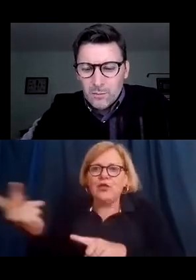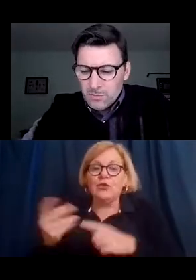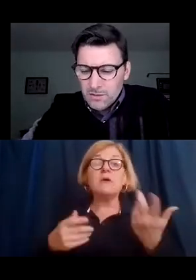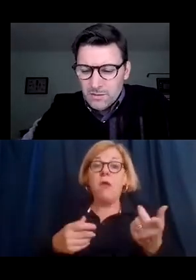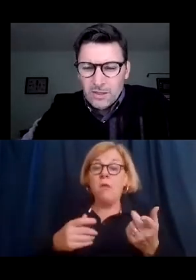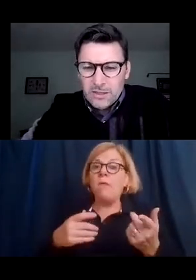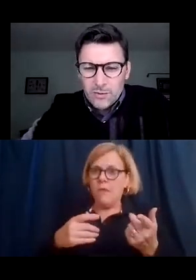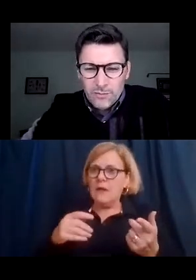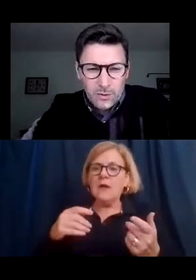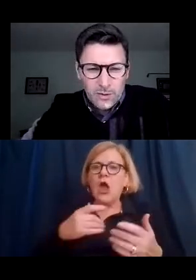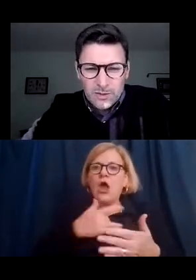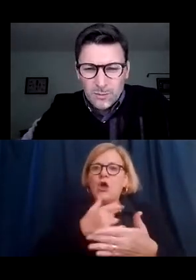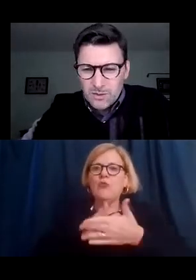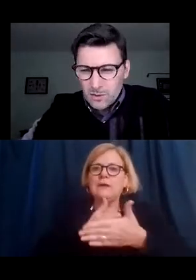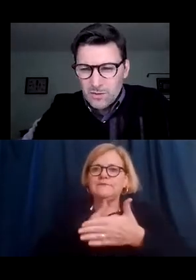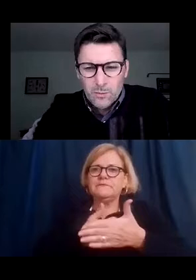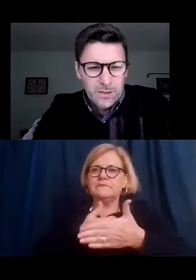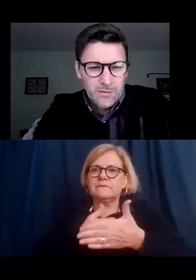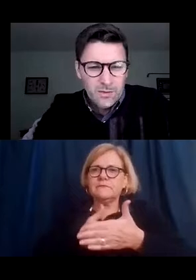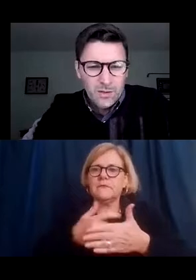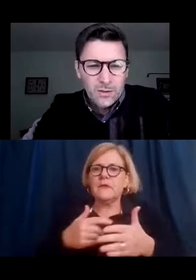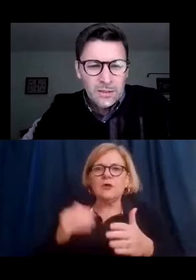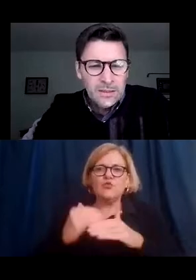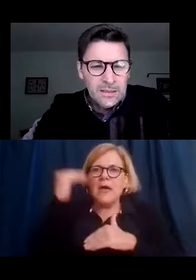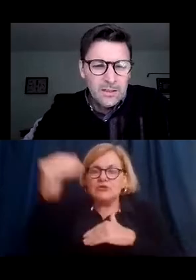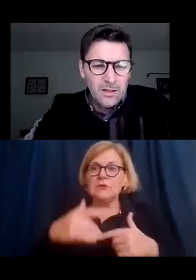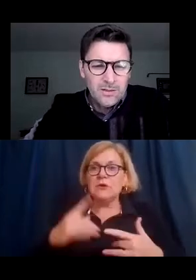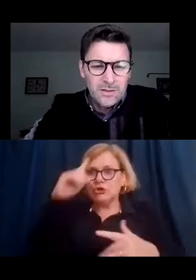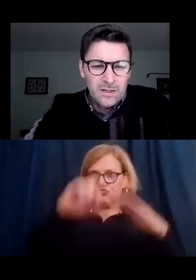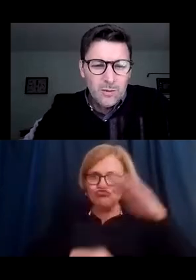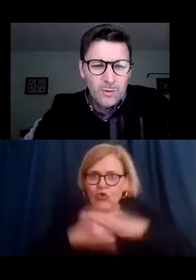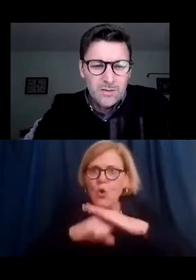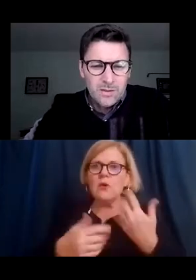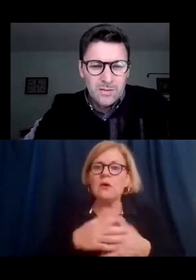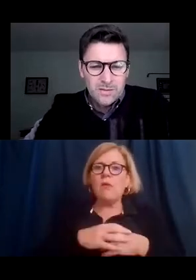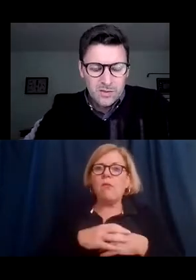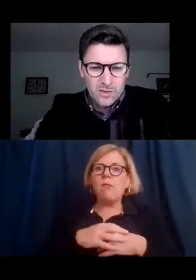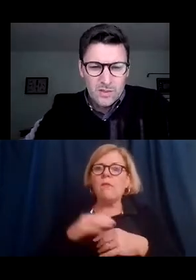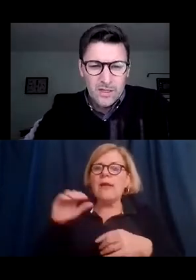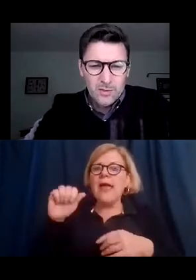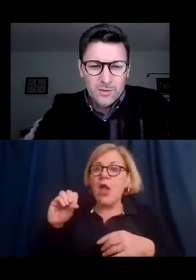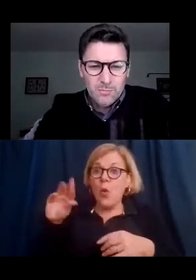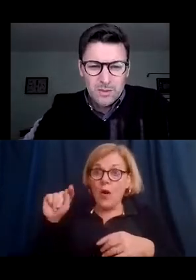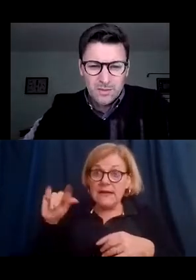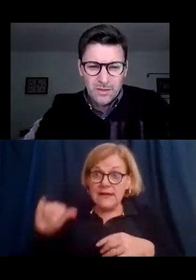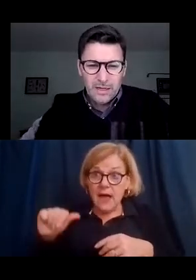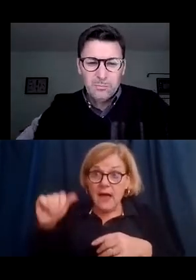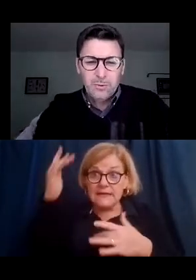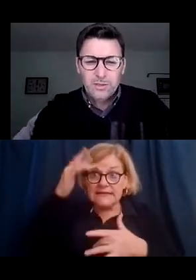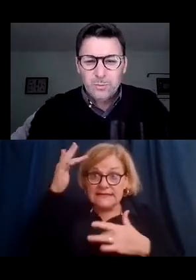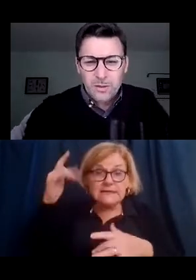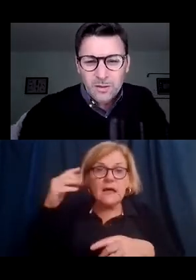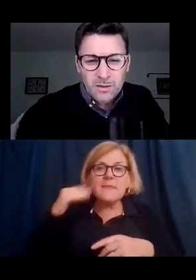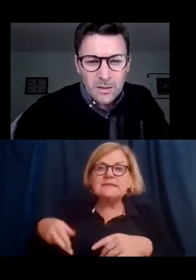cause arrhythmias like atrial fibrillation, which increase the risk of stroke. It causes aorta disease, such as aneurysm, because of the